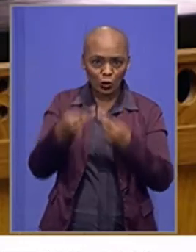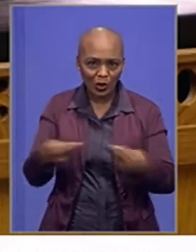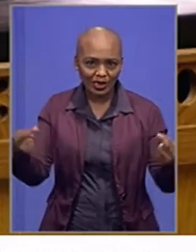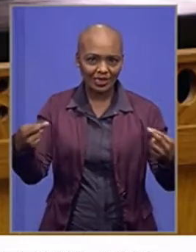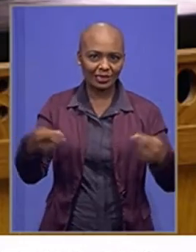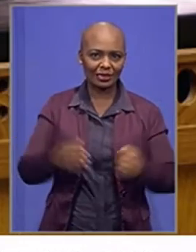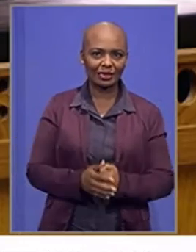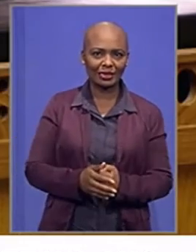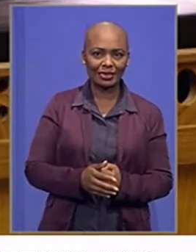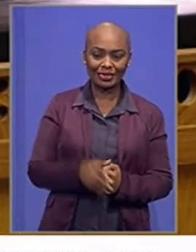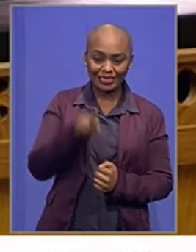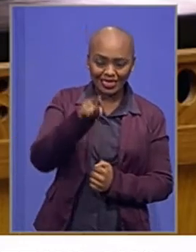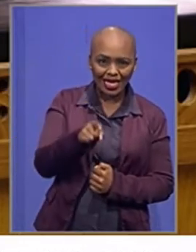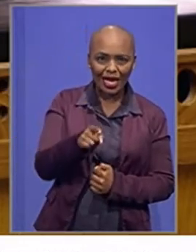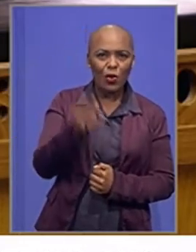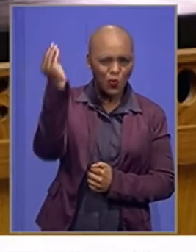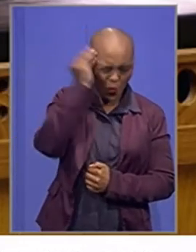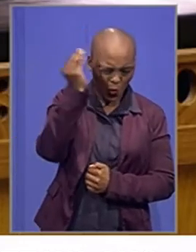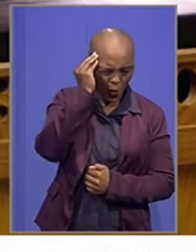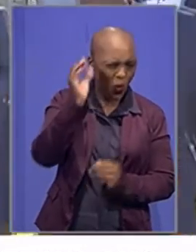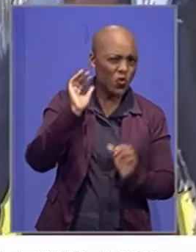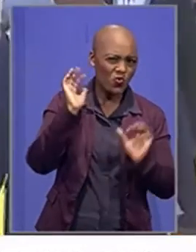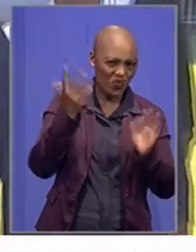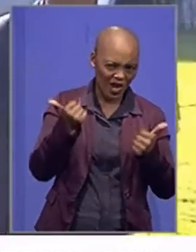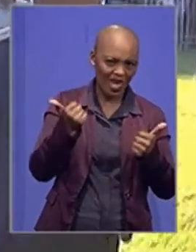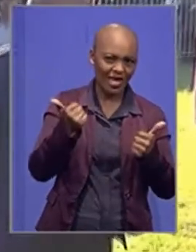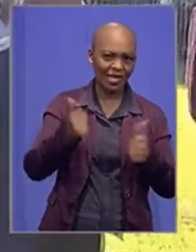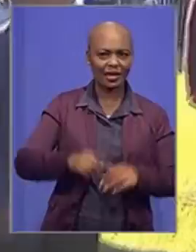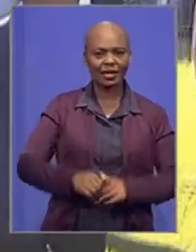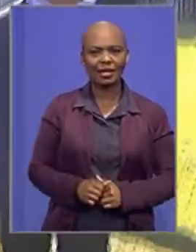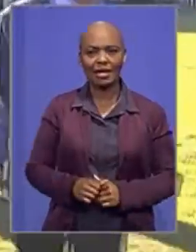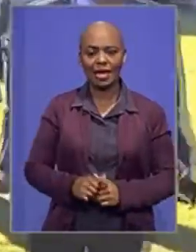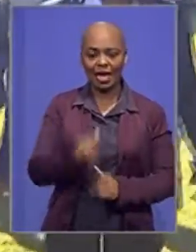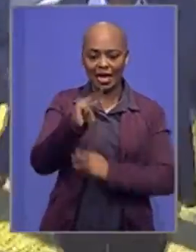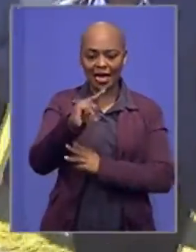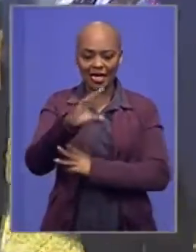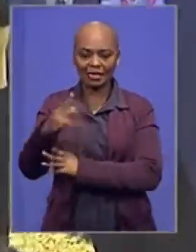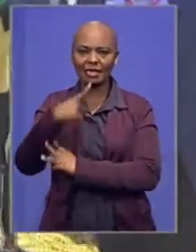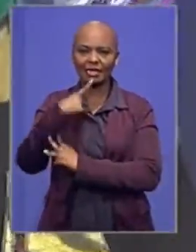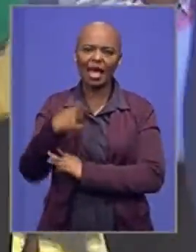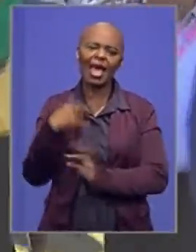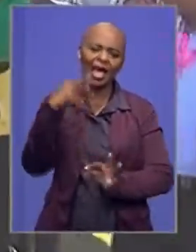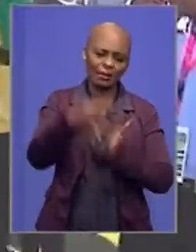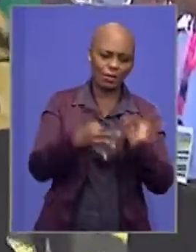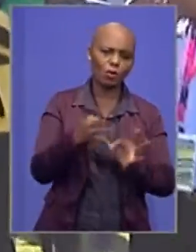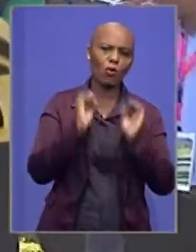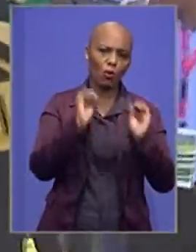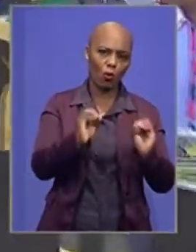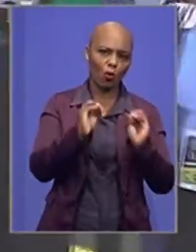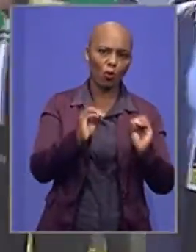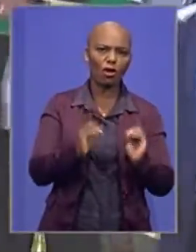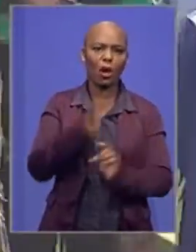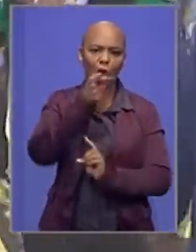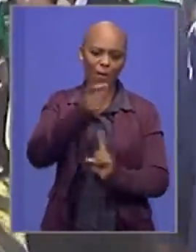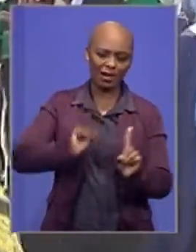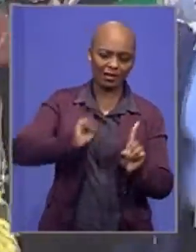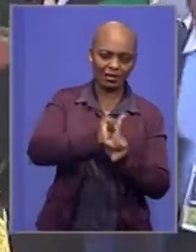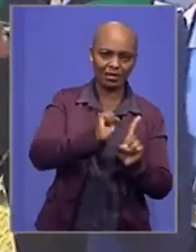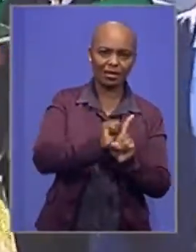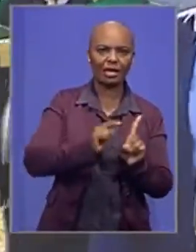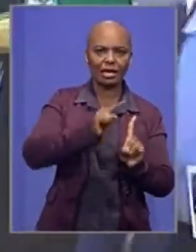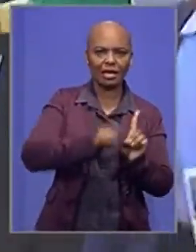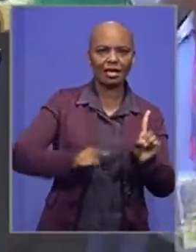kid ourselves when it comes to that. ANC ya re go ka tswa gona le tlhaloso mo ditshwaelong tsa mopresidente